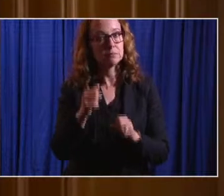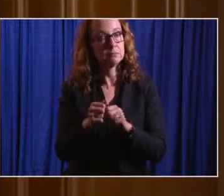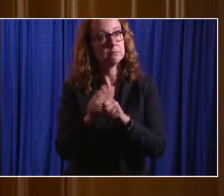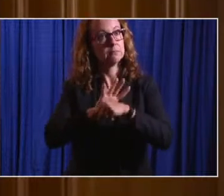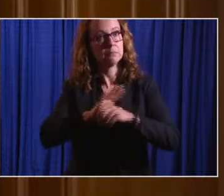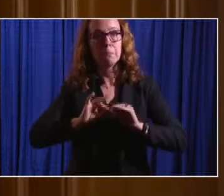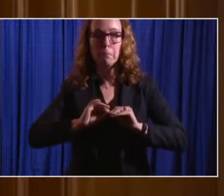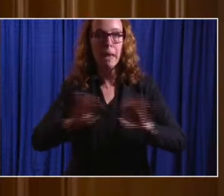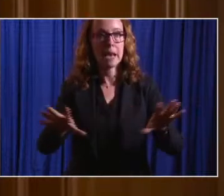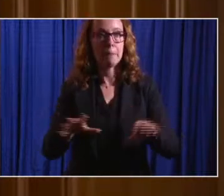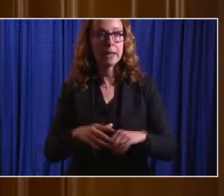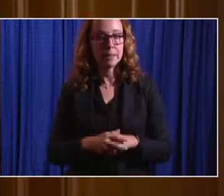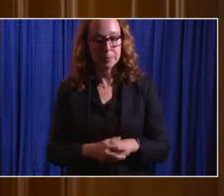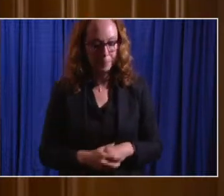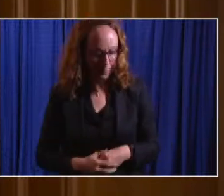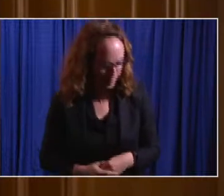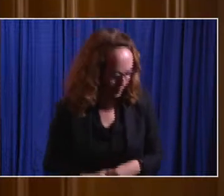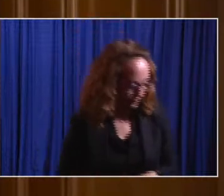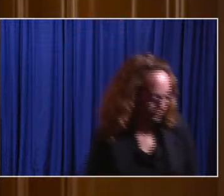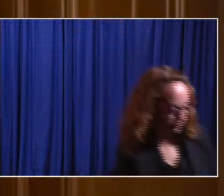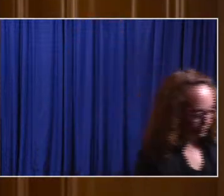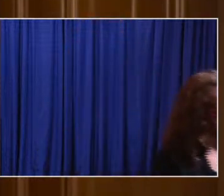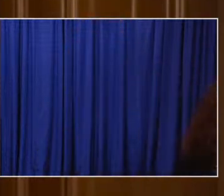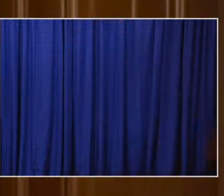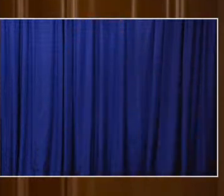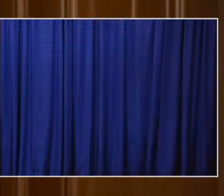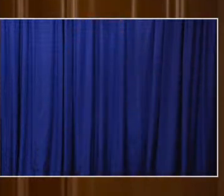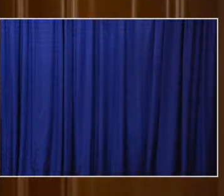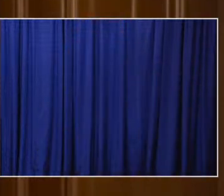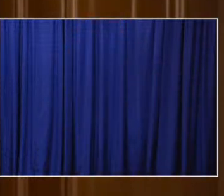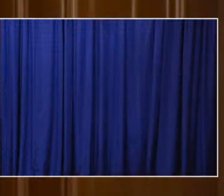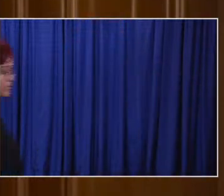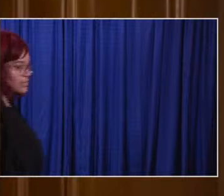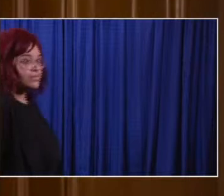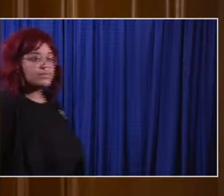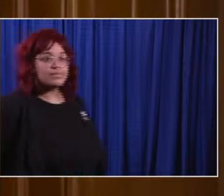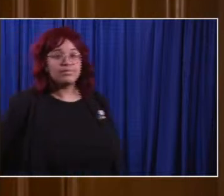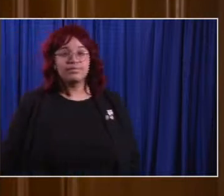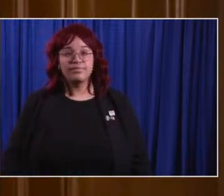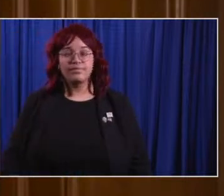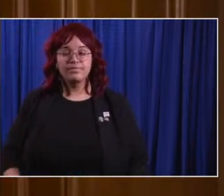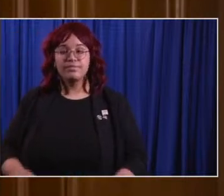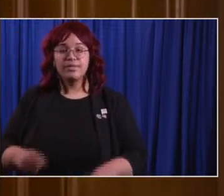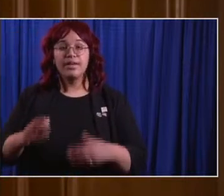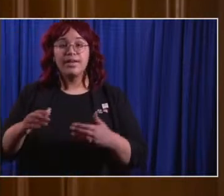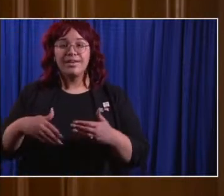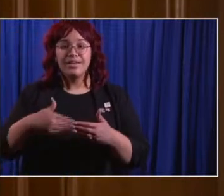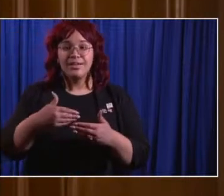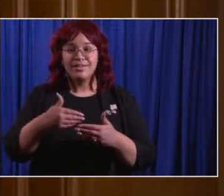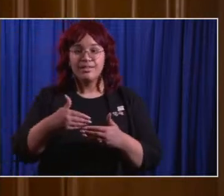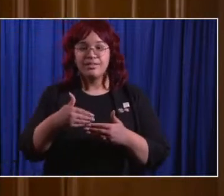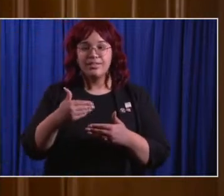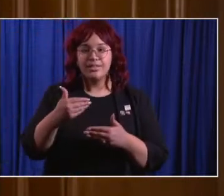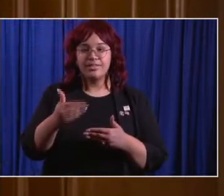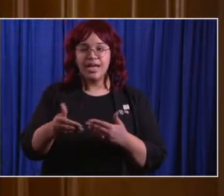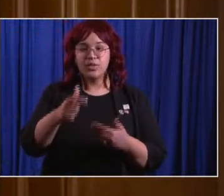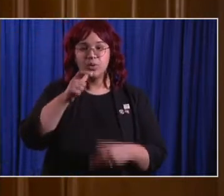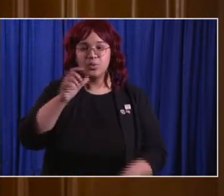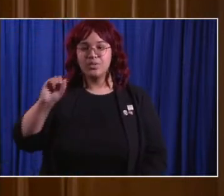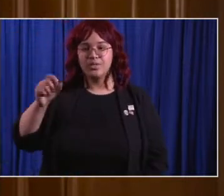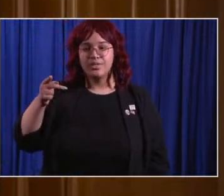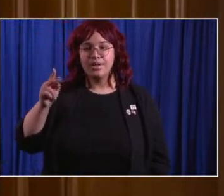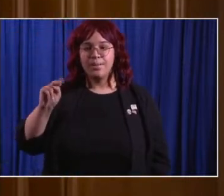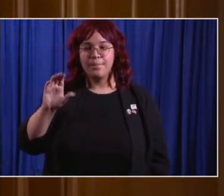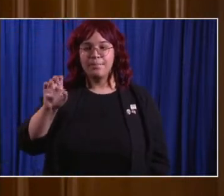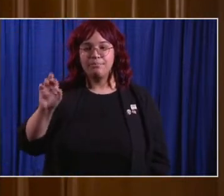Next question is from Spencer Hickey at Hannah News Service. Thank you, Governor. There was a story in the